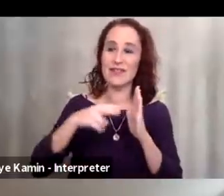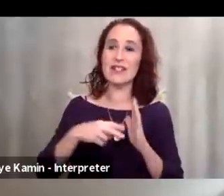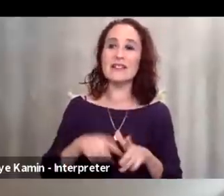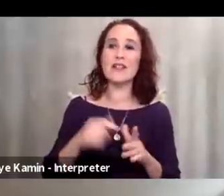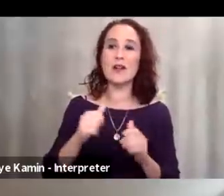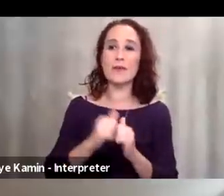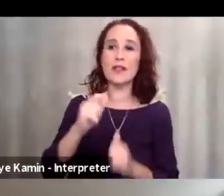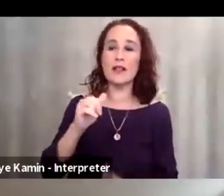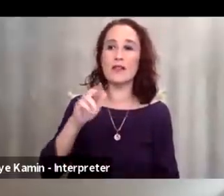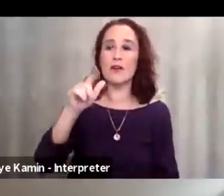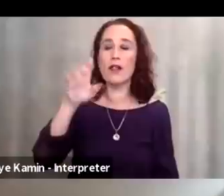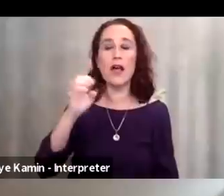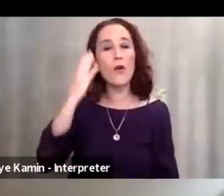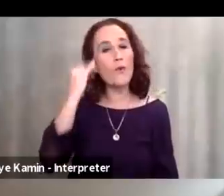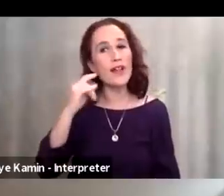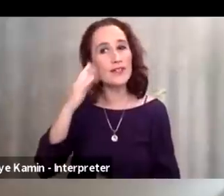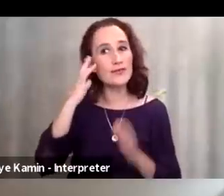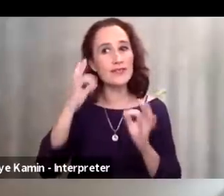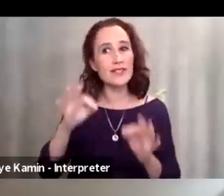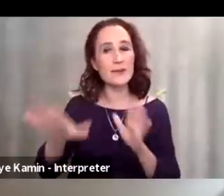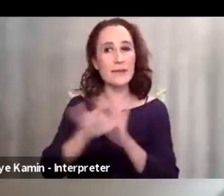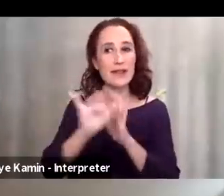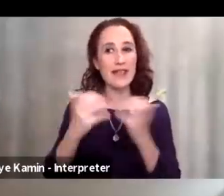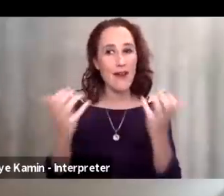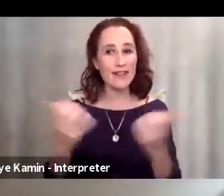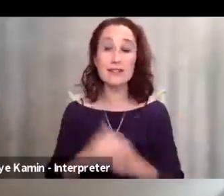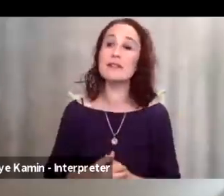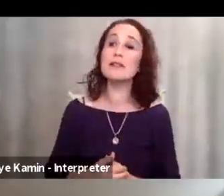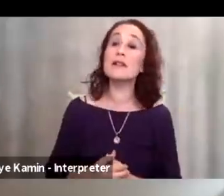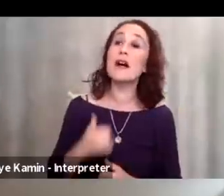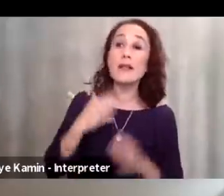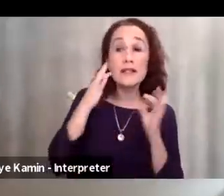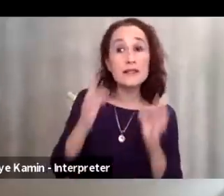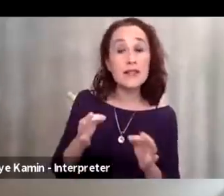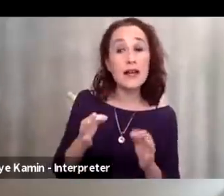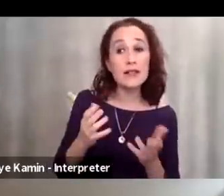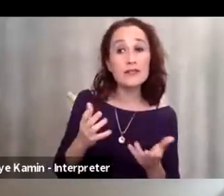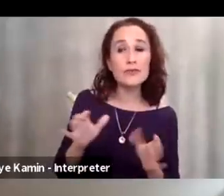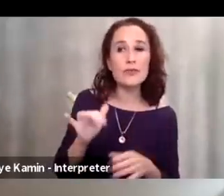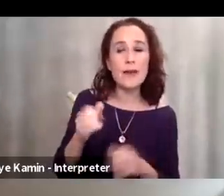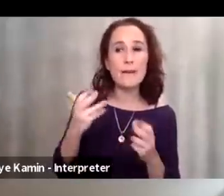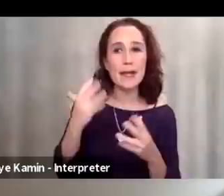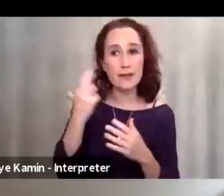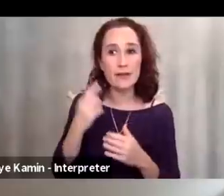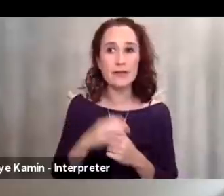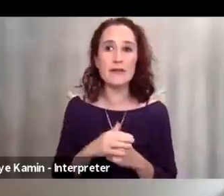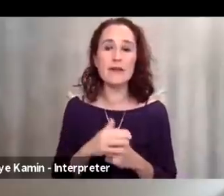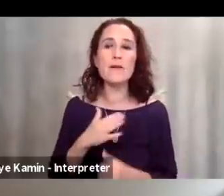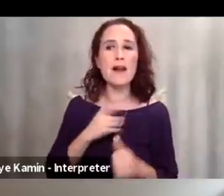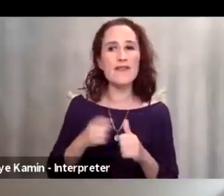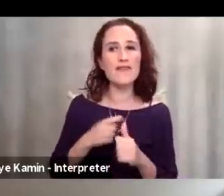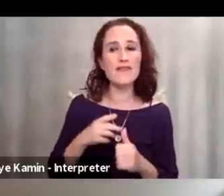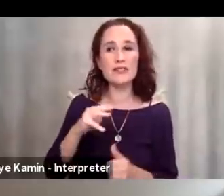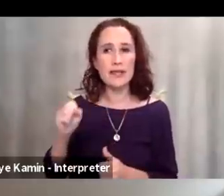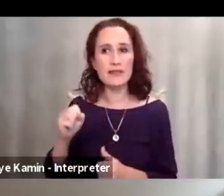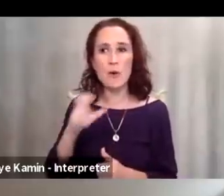I decided to write for middle grade for a lot of reasons. My first manuscript was a bit older and I quickly realized that I needed